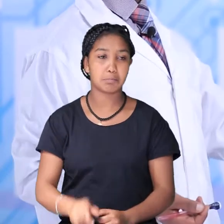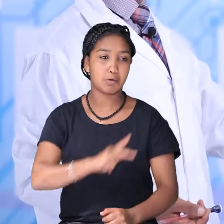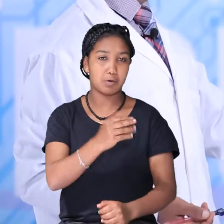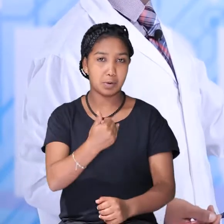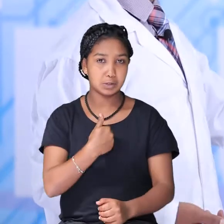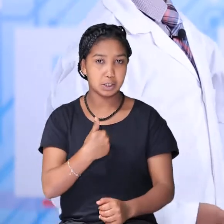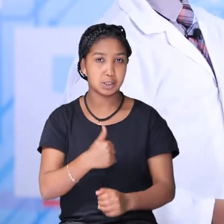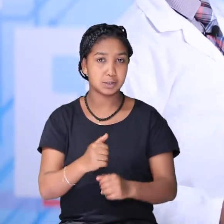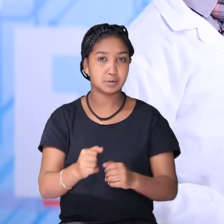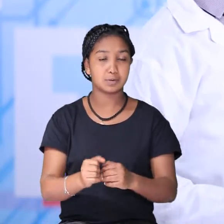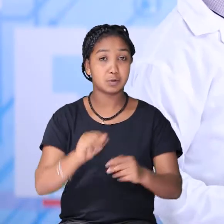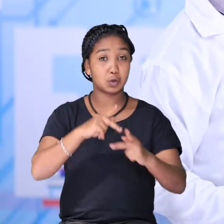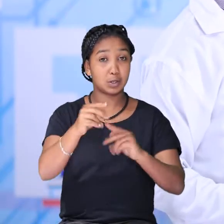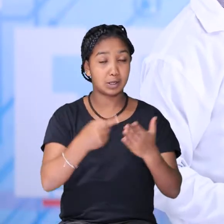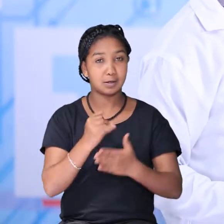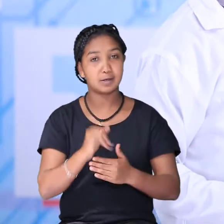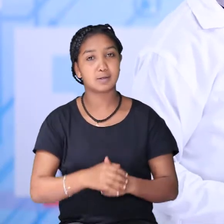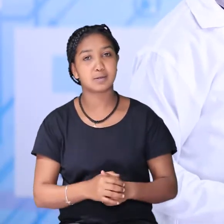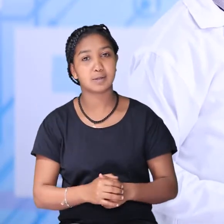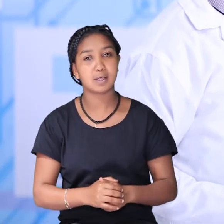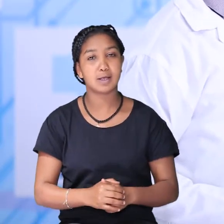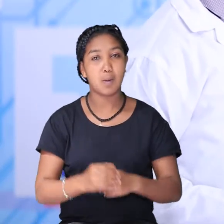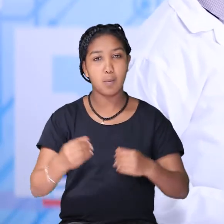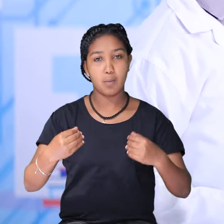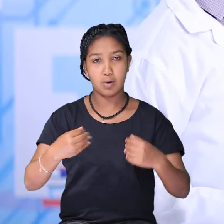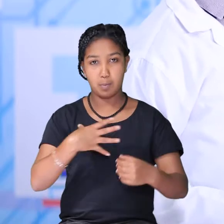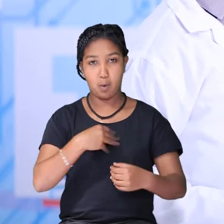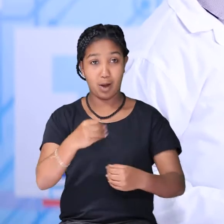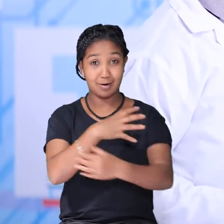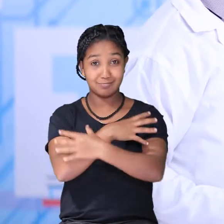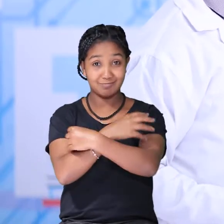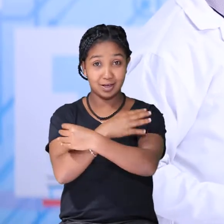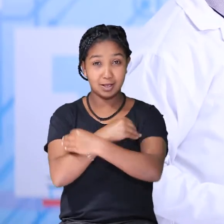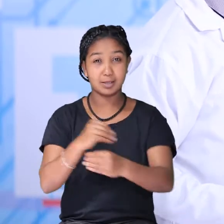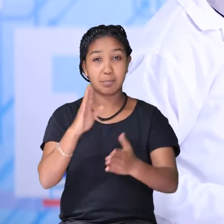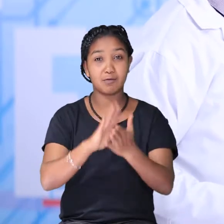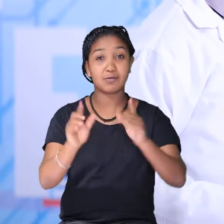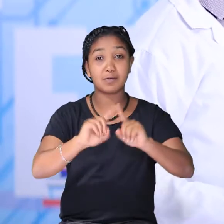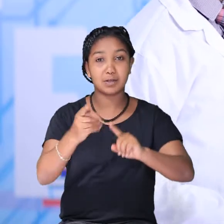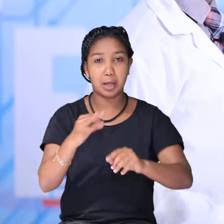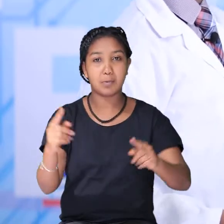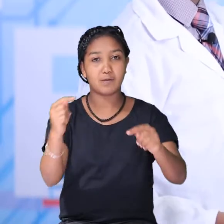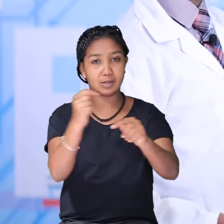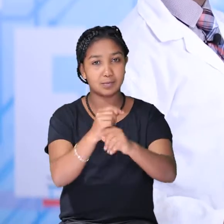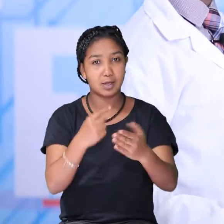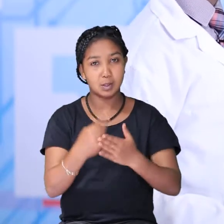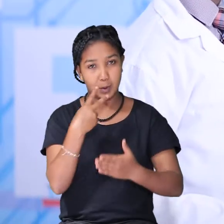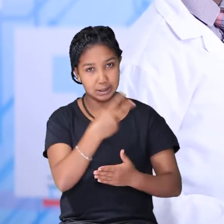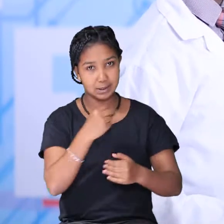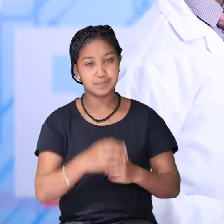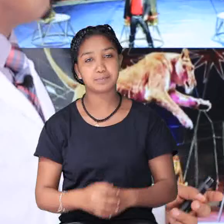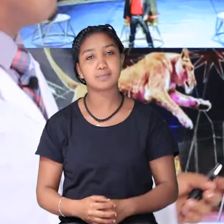performance in a stage. This is polar bear. It performs different types of activities, as you can